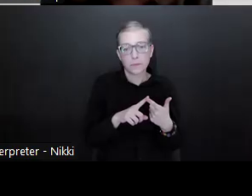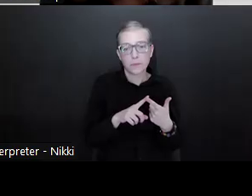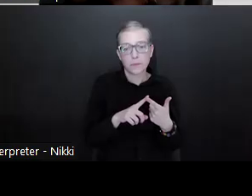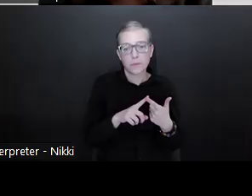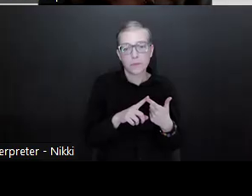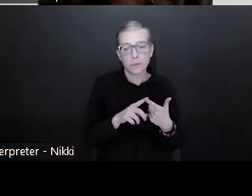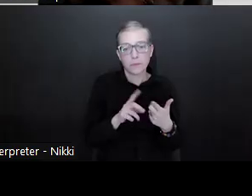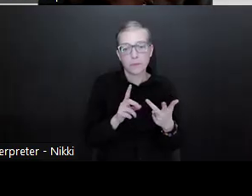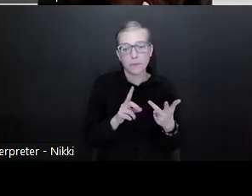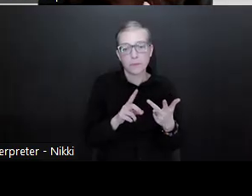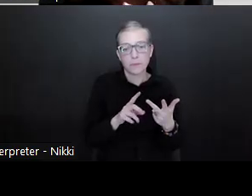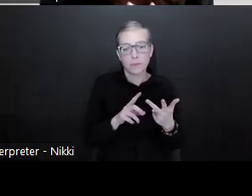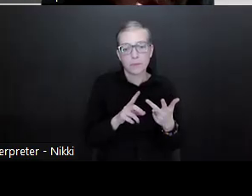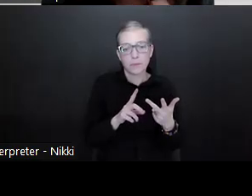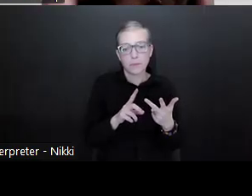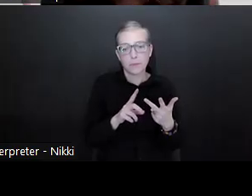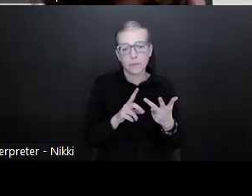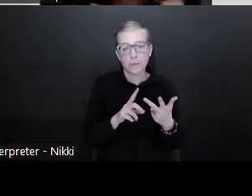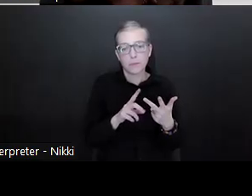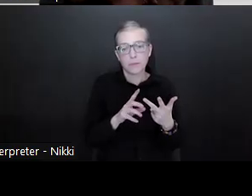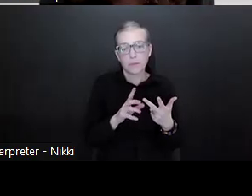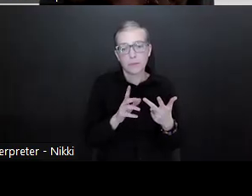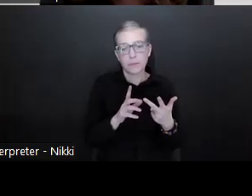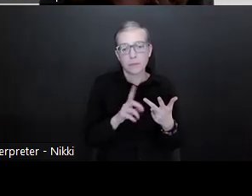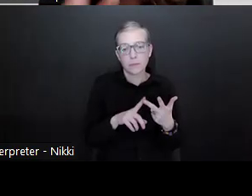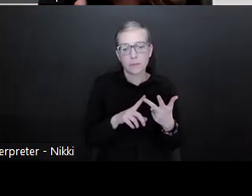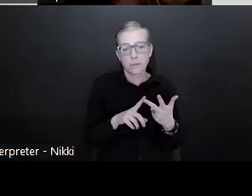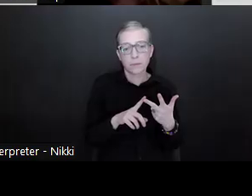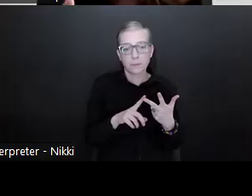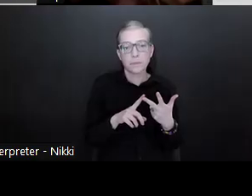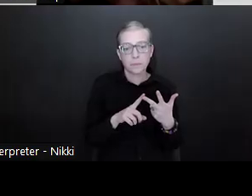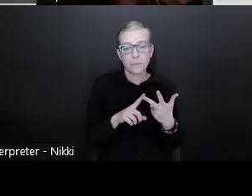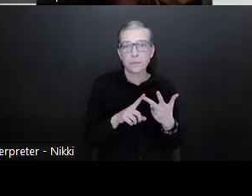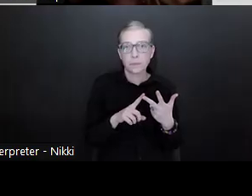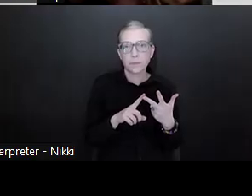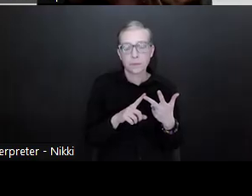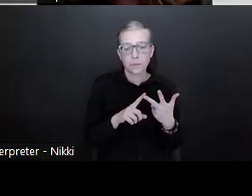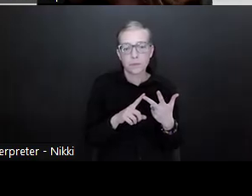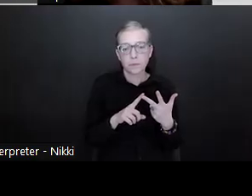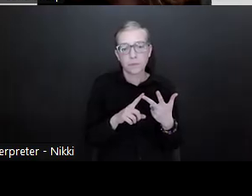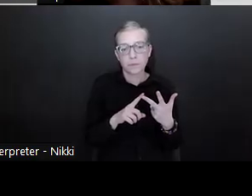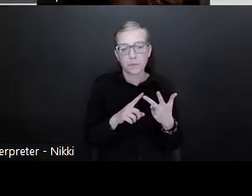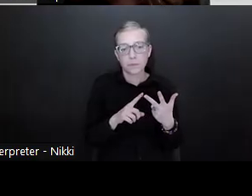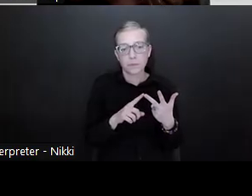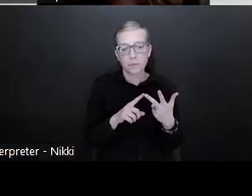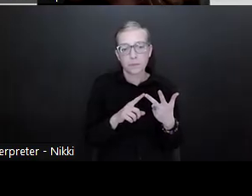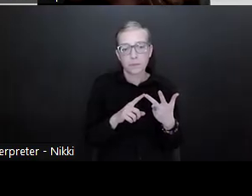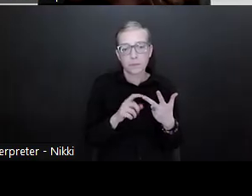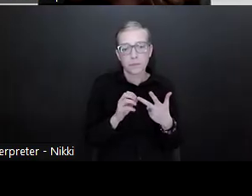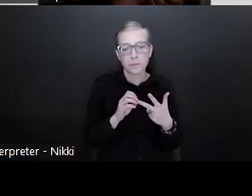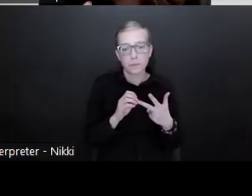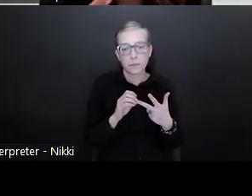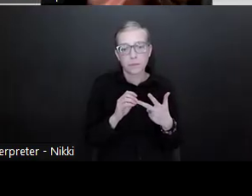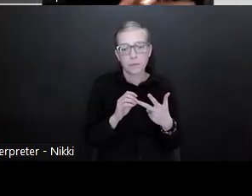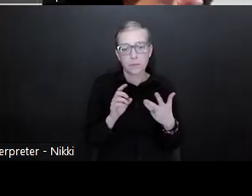of identity and adult role function, love and work. If disrupted, we have personality dysfunction, criterion